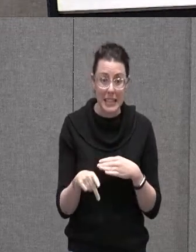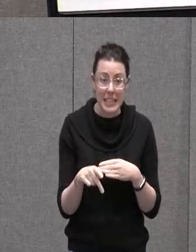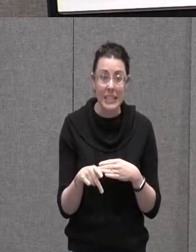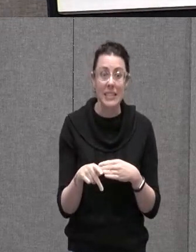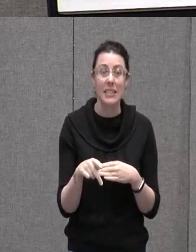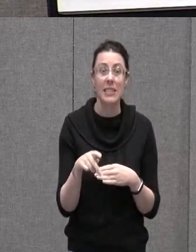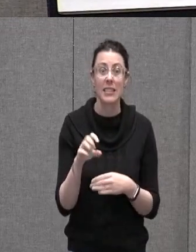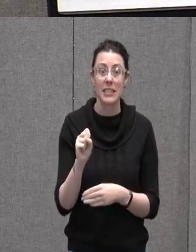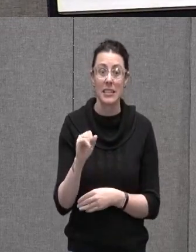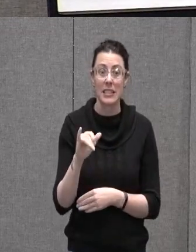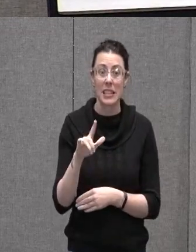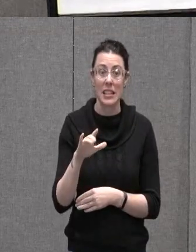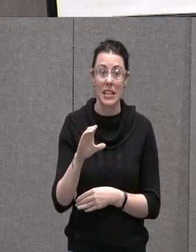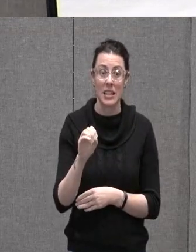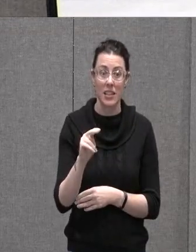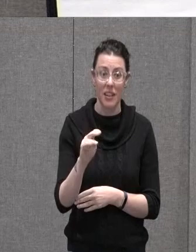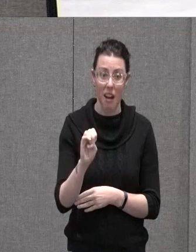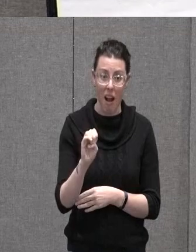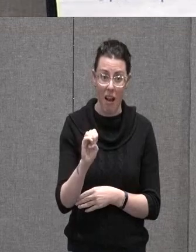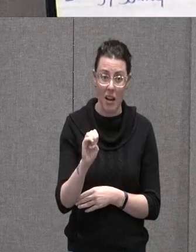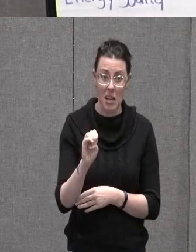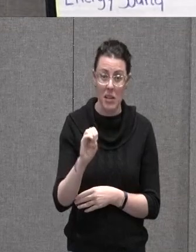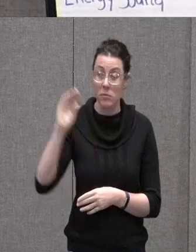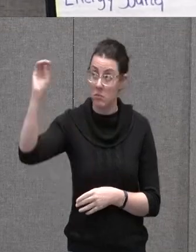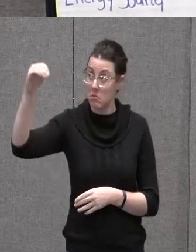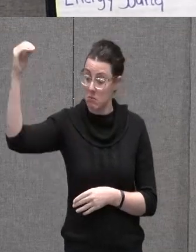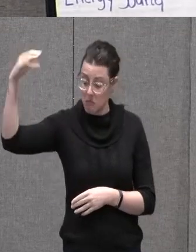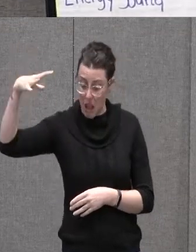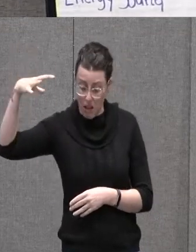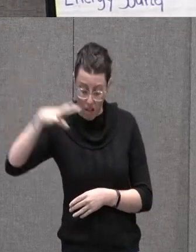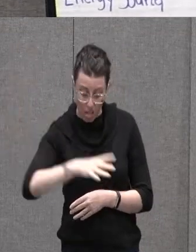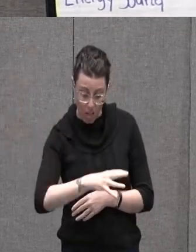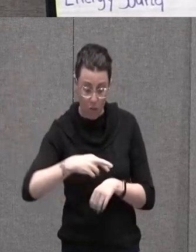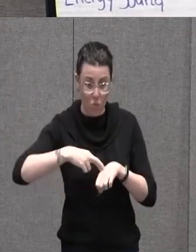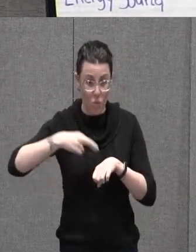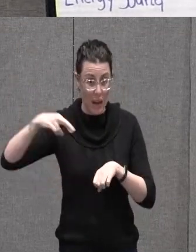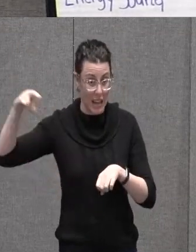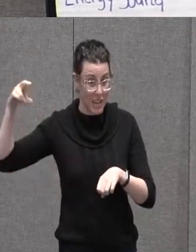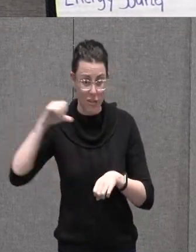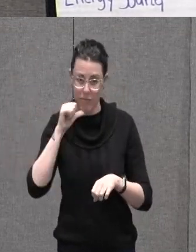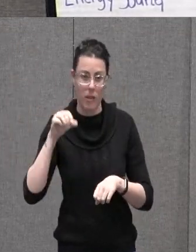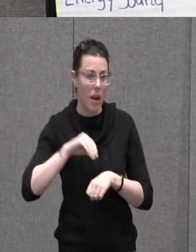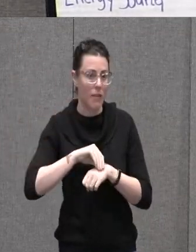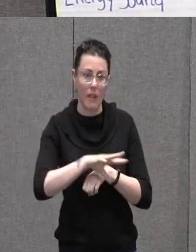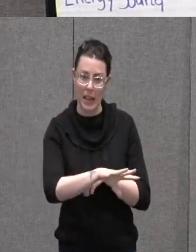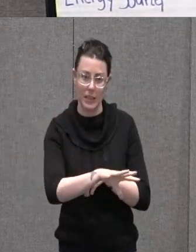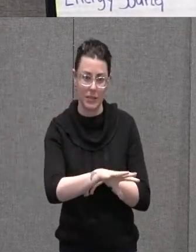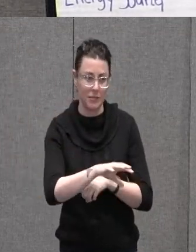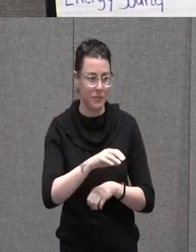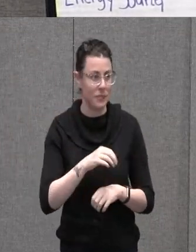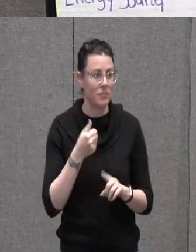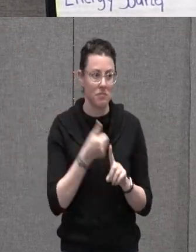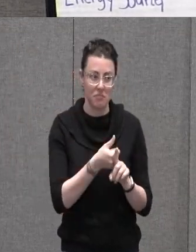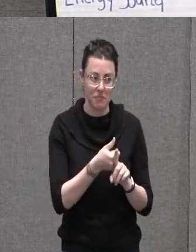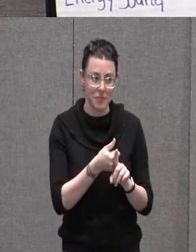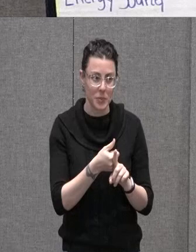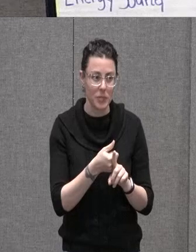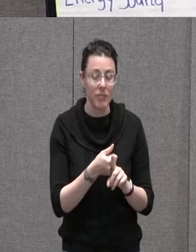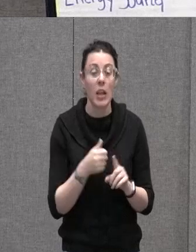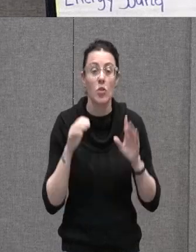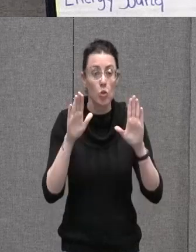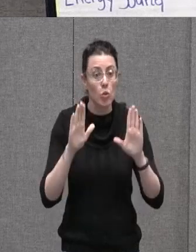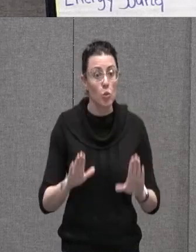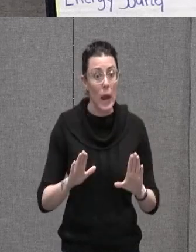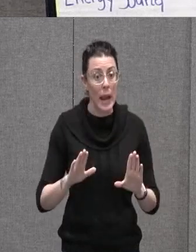skin. But one of the great things about this UV light is that it also kills bacteria and